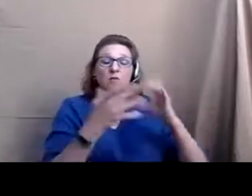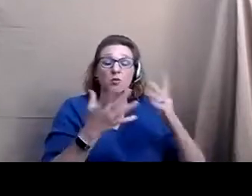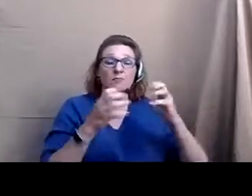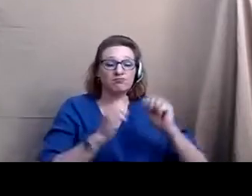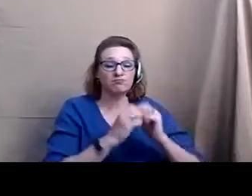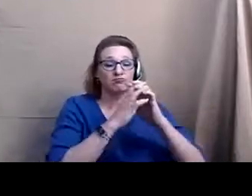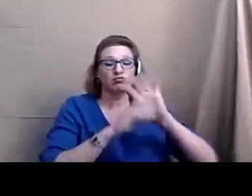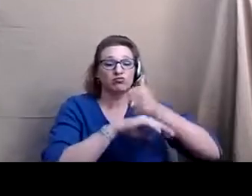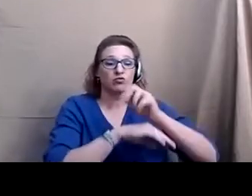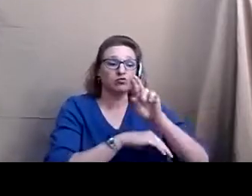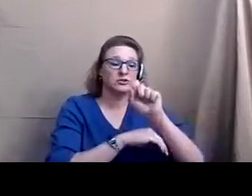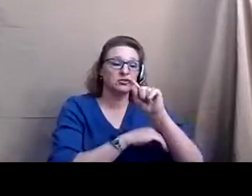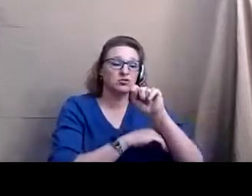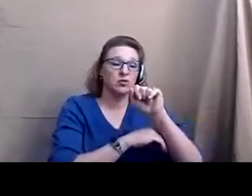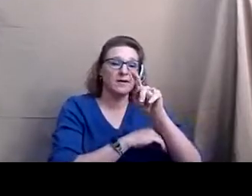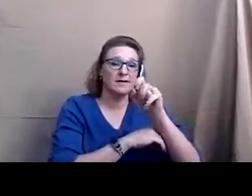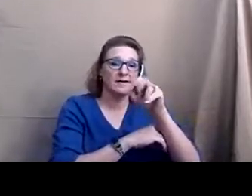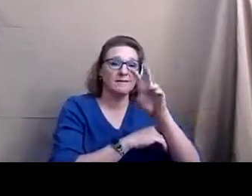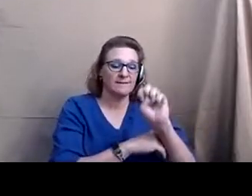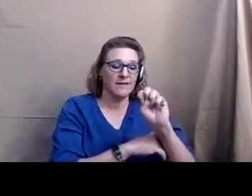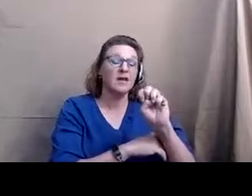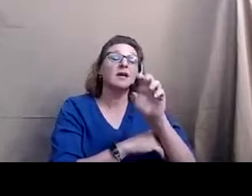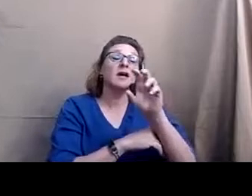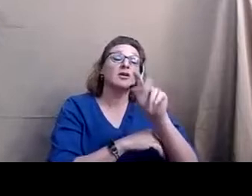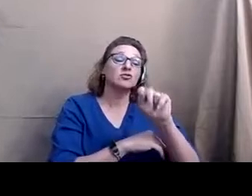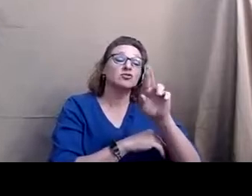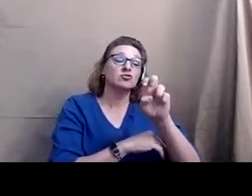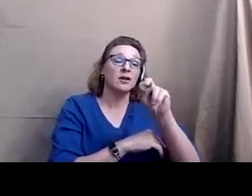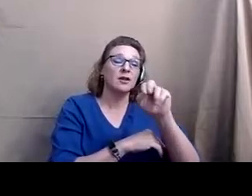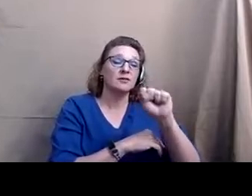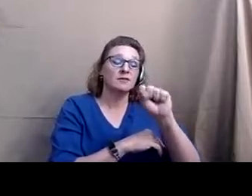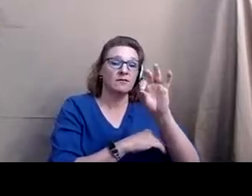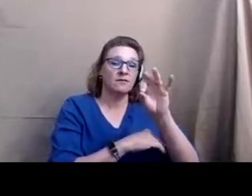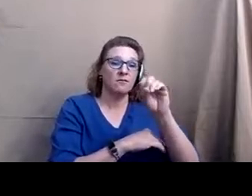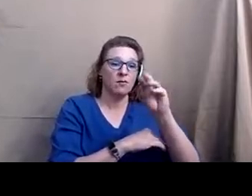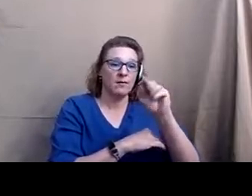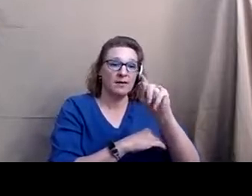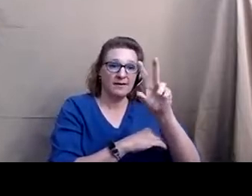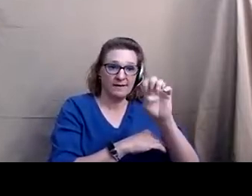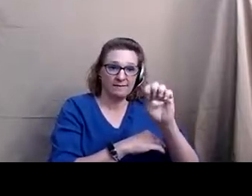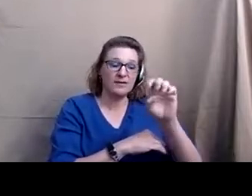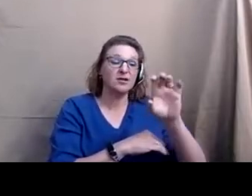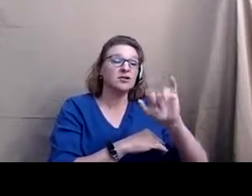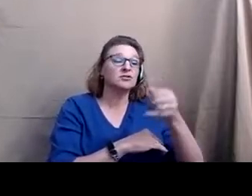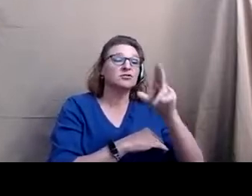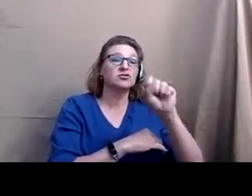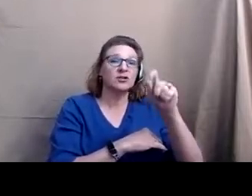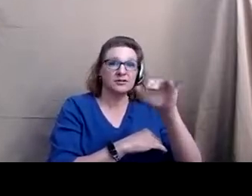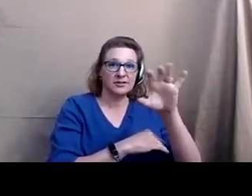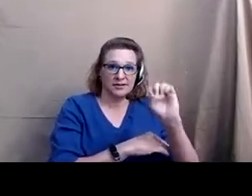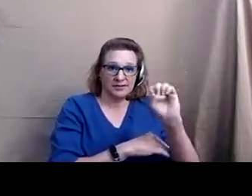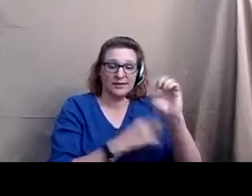to support the development of restorative practices here in South Carolina. You can learn more about us on our website,